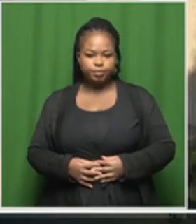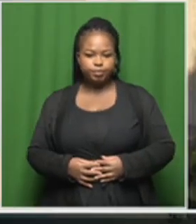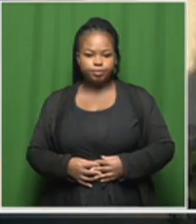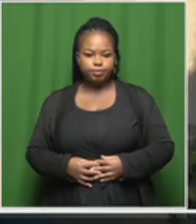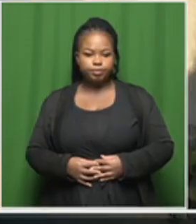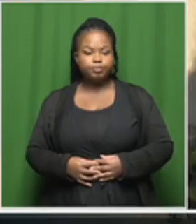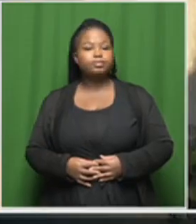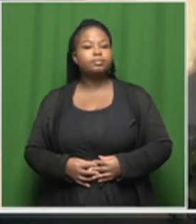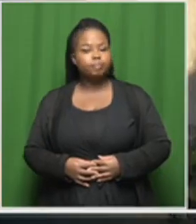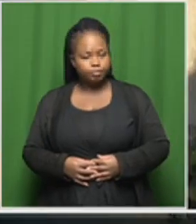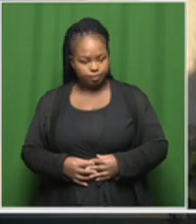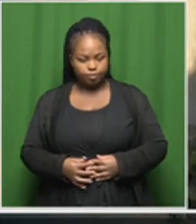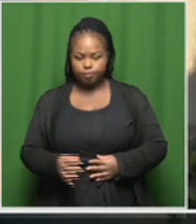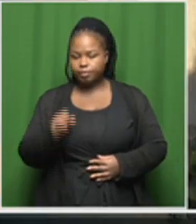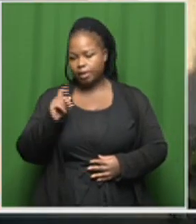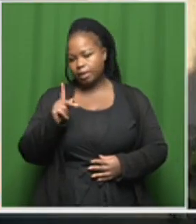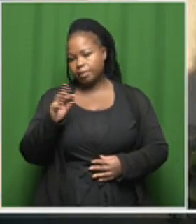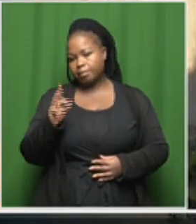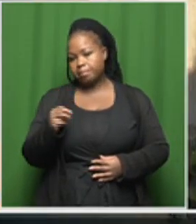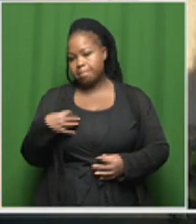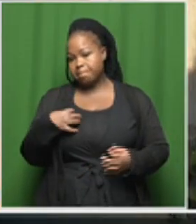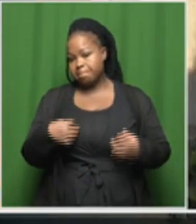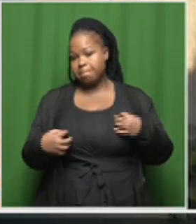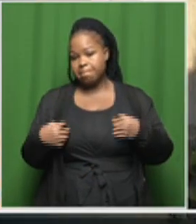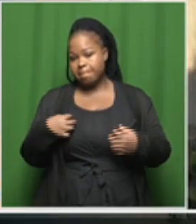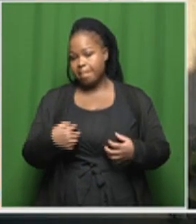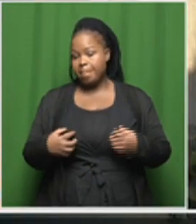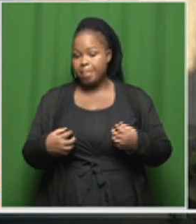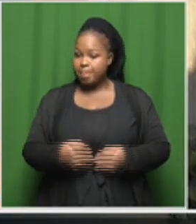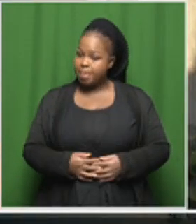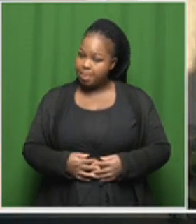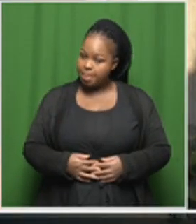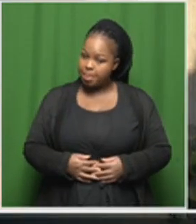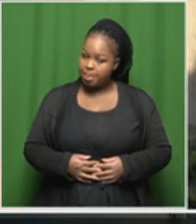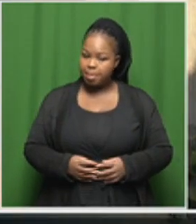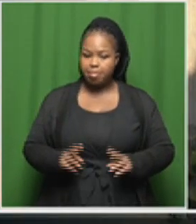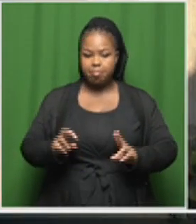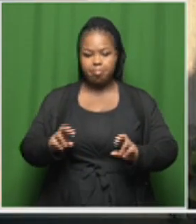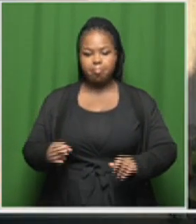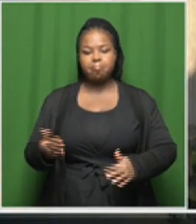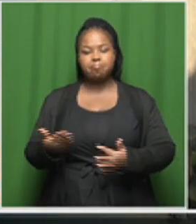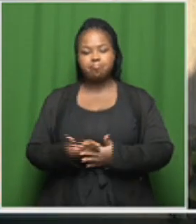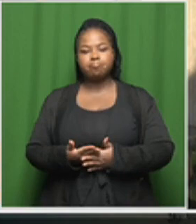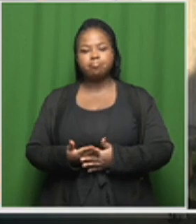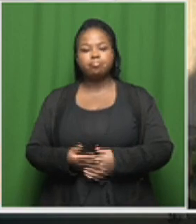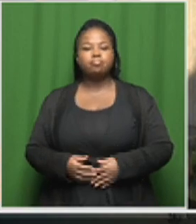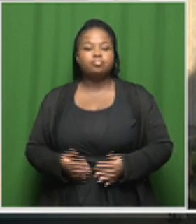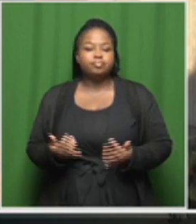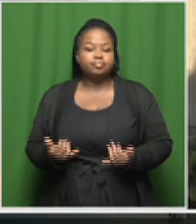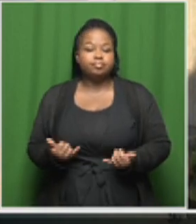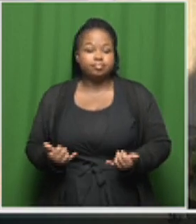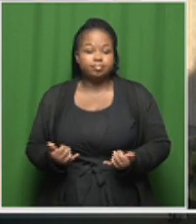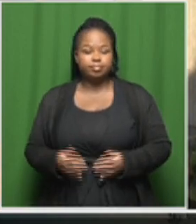All right, Kim Daniels, very emotional inquest that you're following there, and I'm sure today is going to